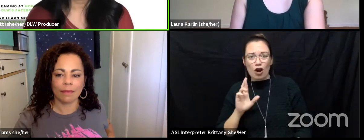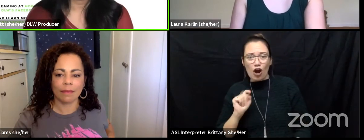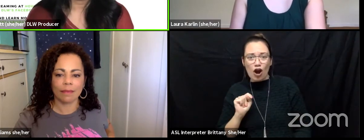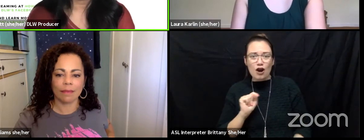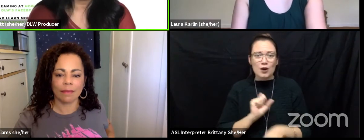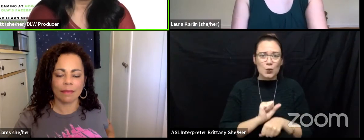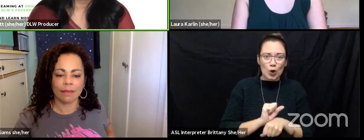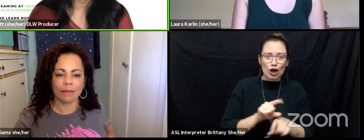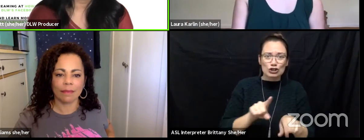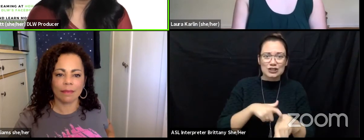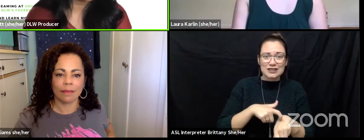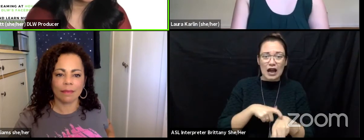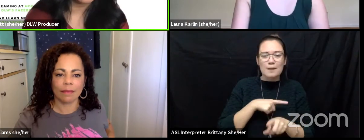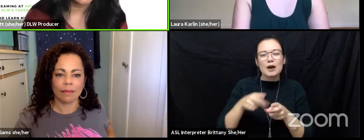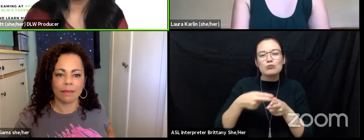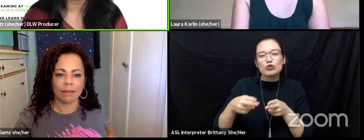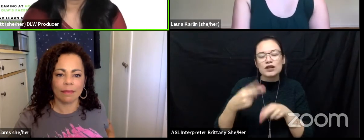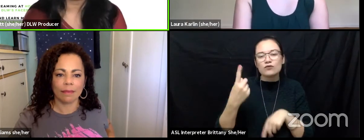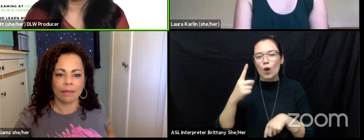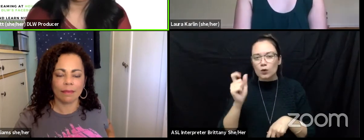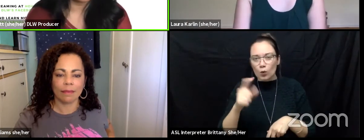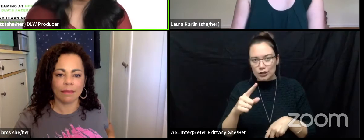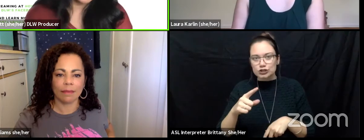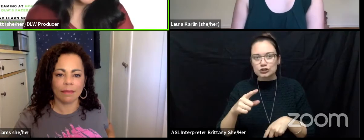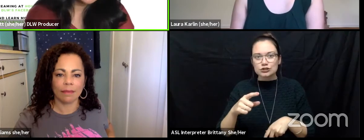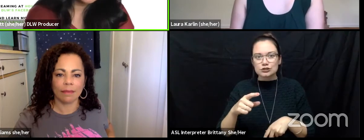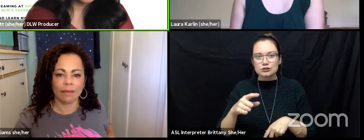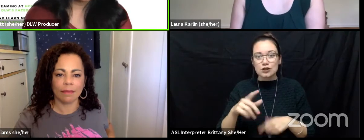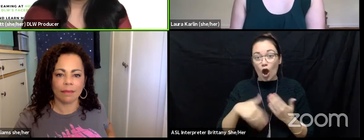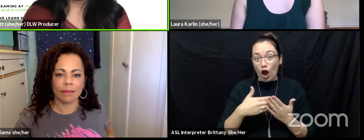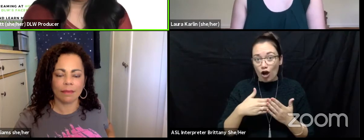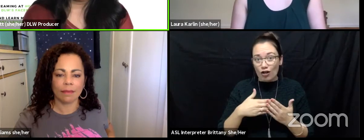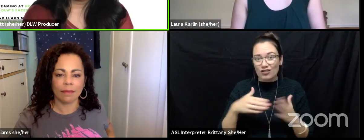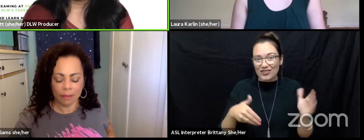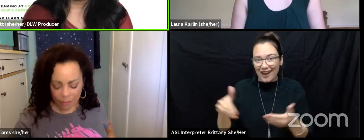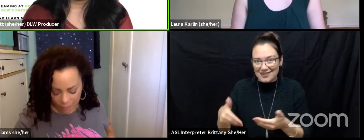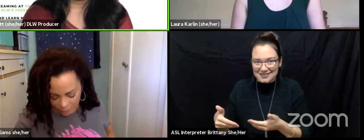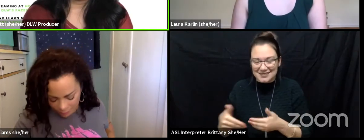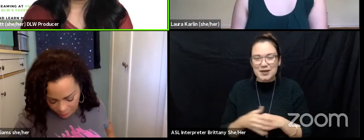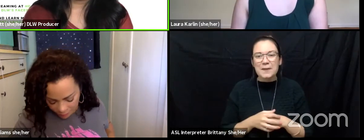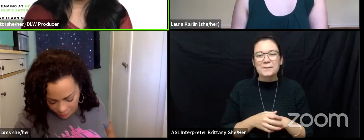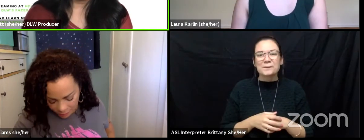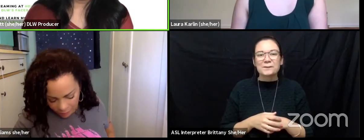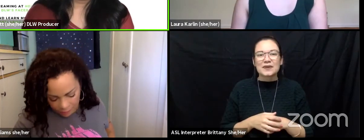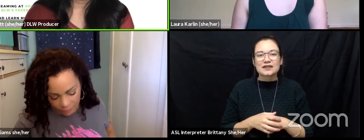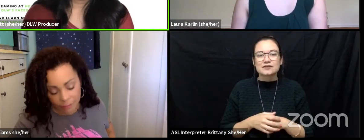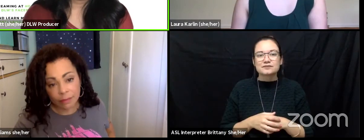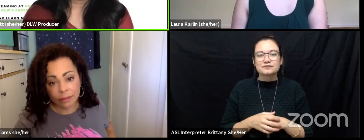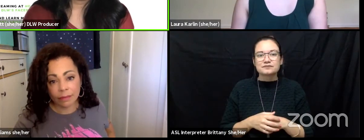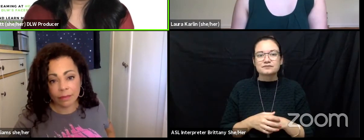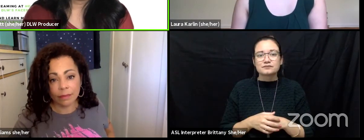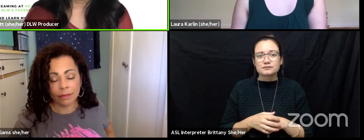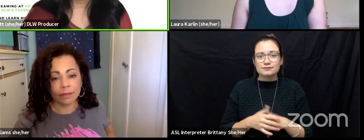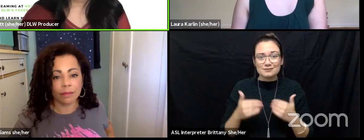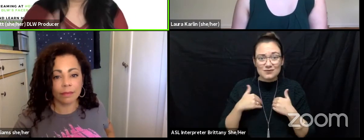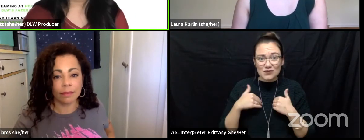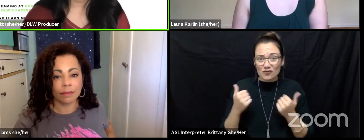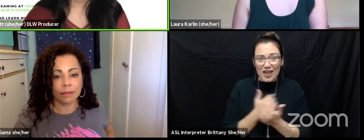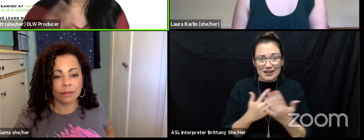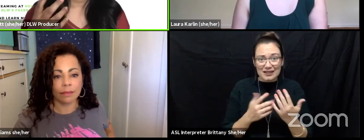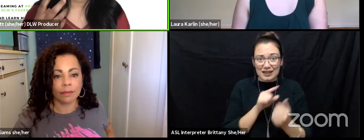time. Briefly, one question we are asking all our guests. Is there anything that you would like